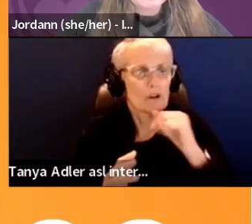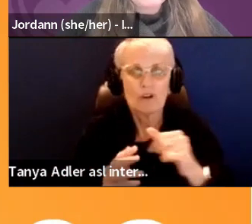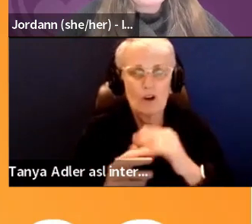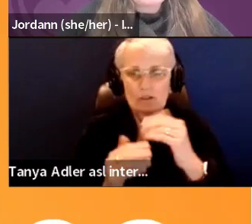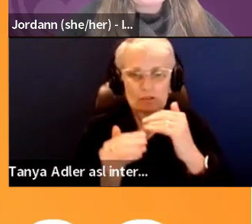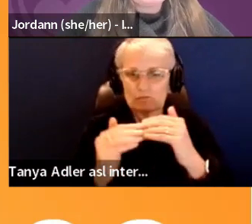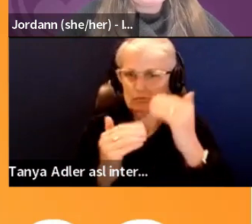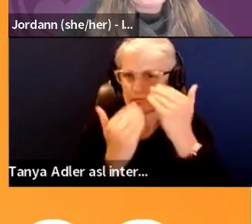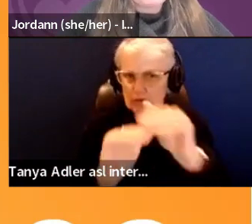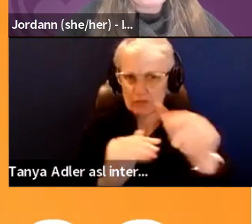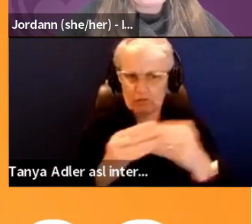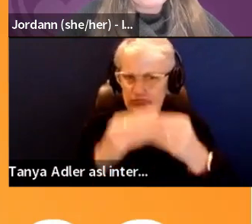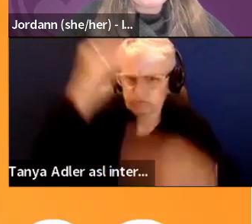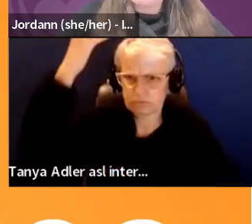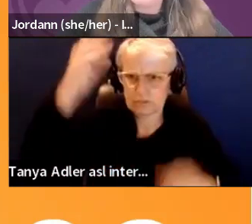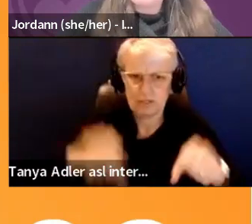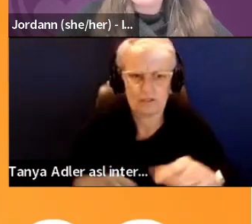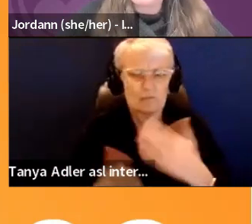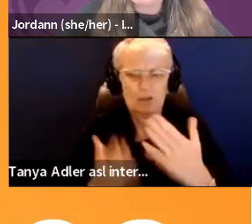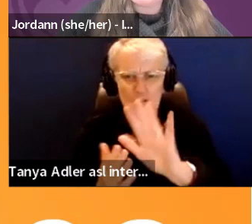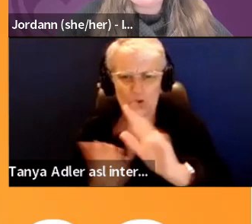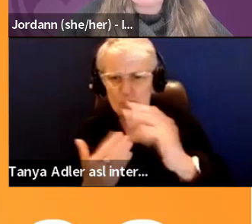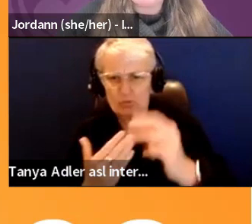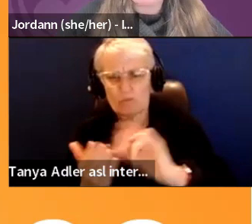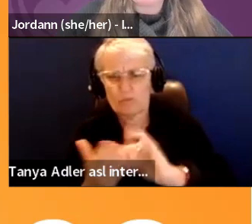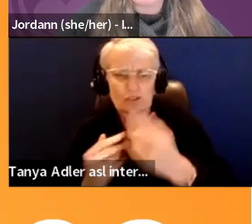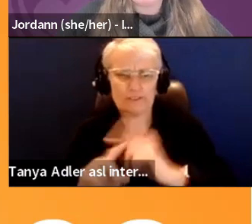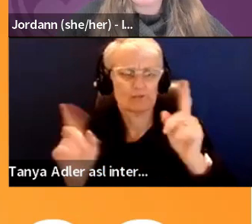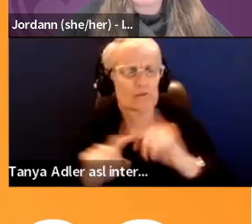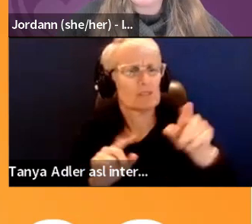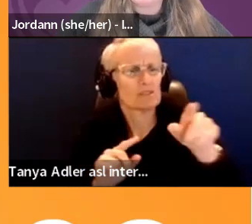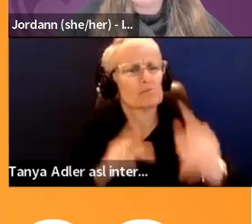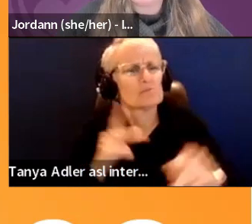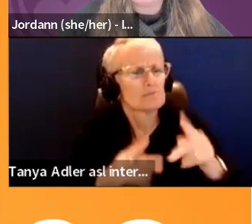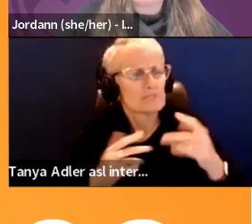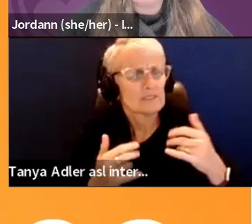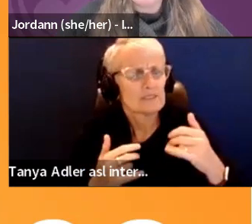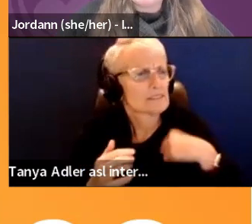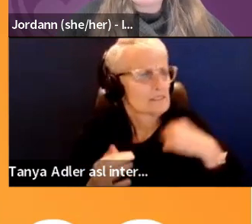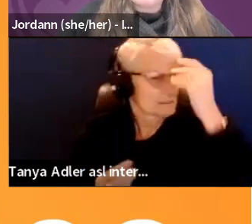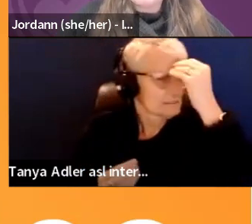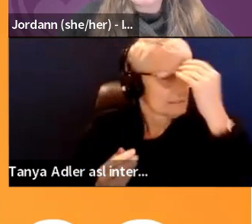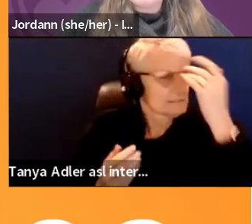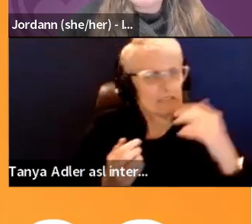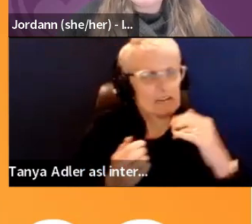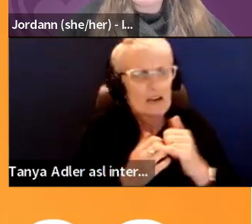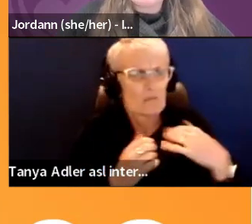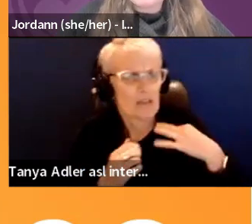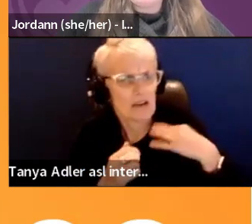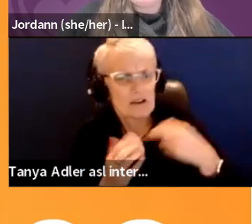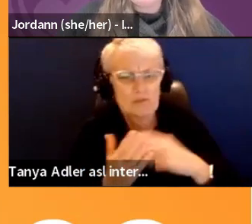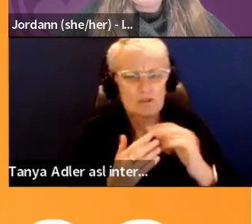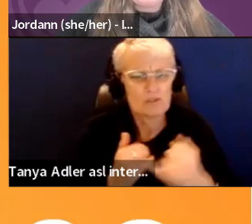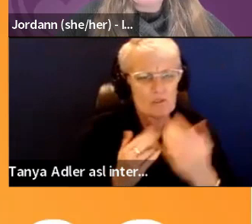list. So your project could look a bit different than these examples, but for people who are still thinking about what they could apply to this program with, this